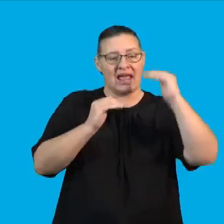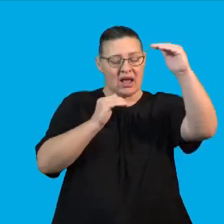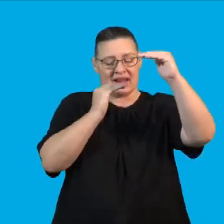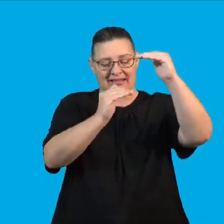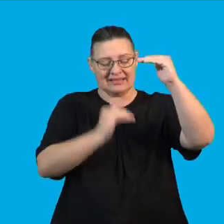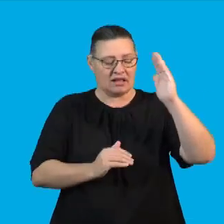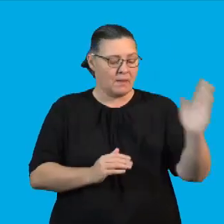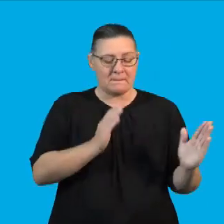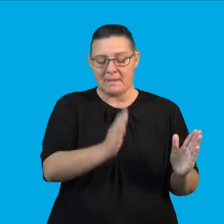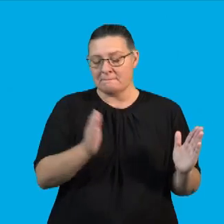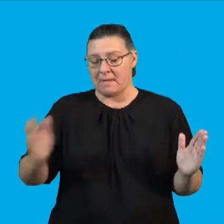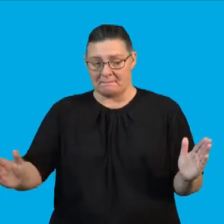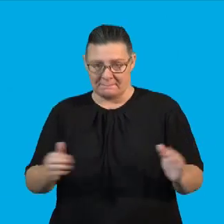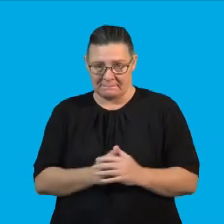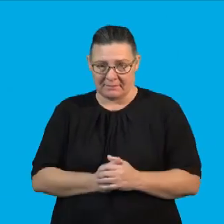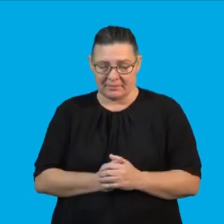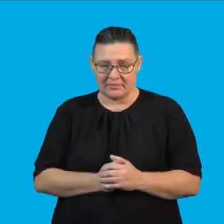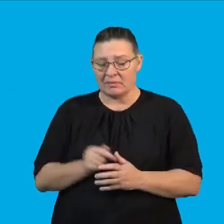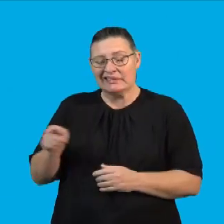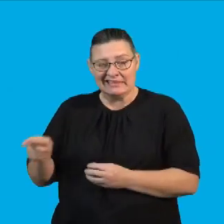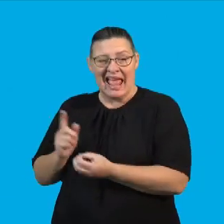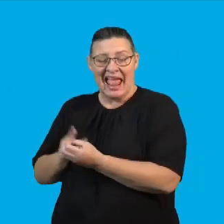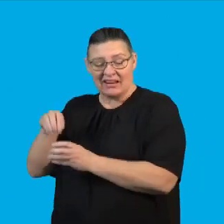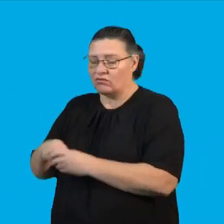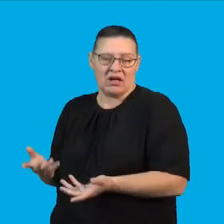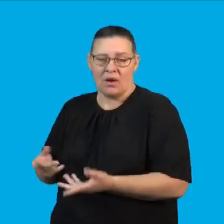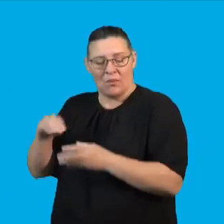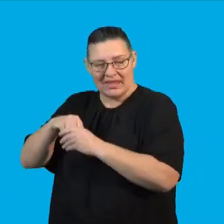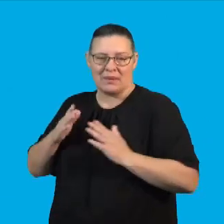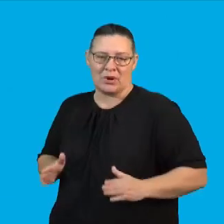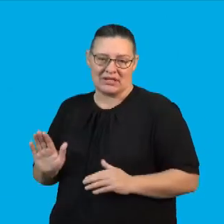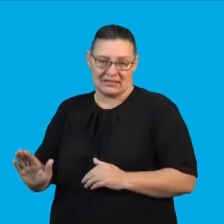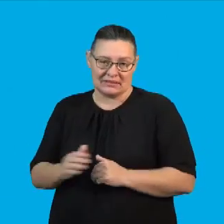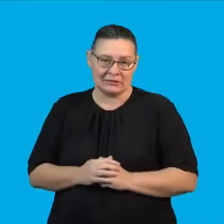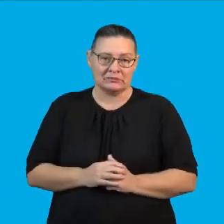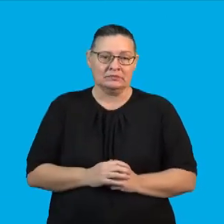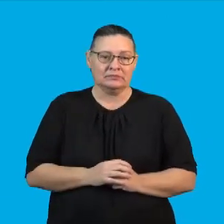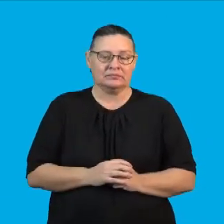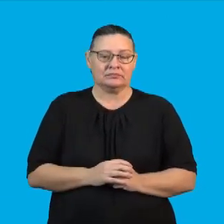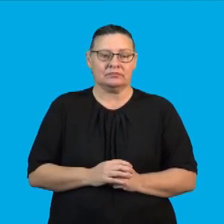the embryo. There's no egg involved here. And it's inside the female body.